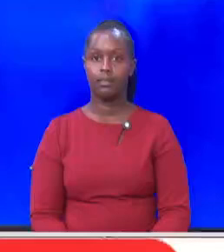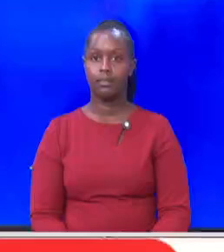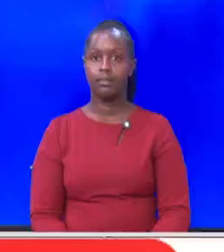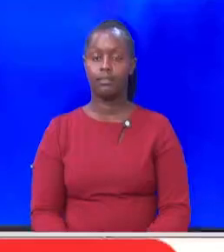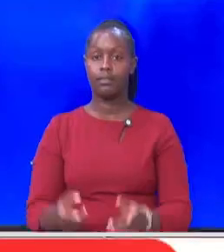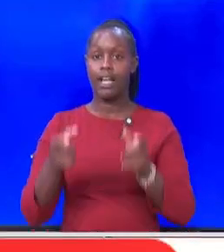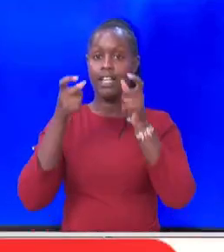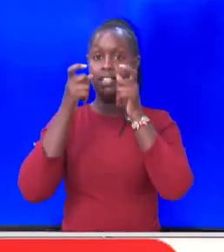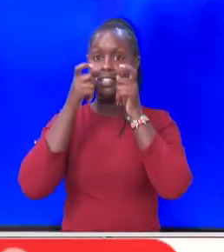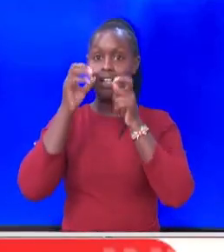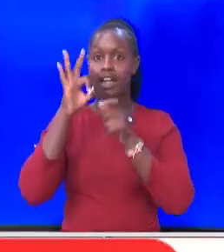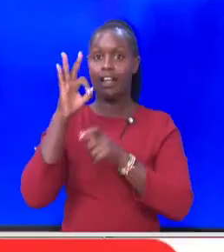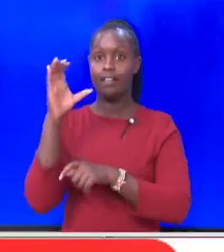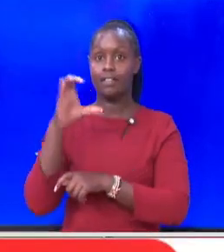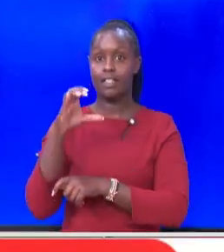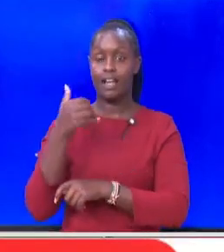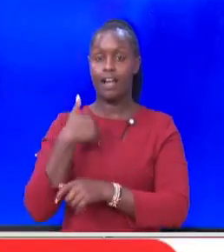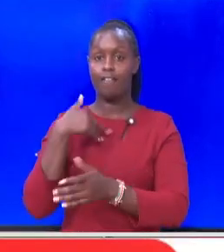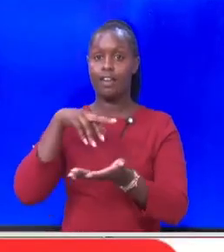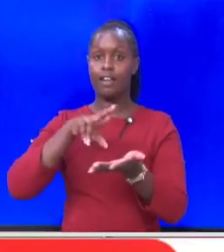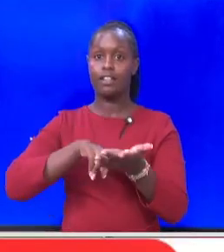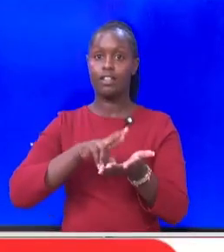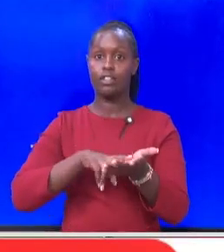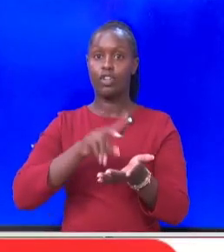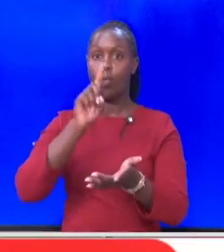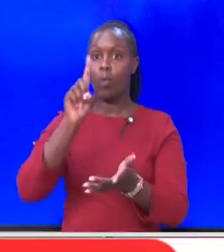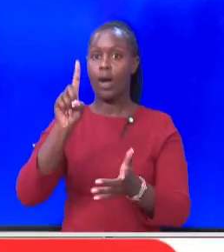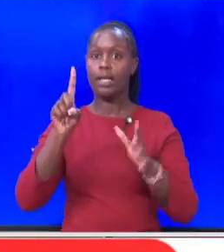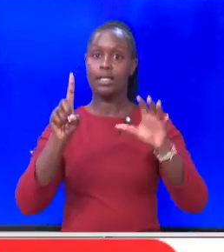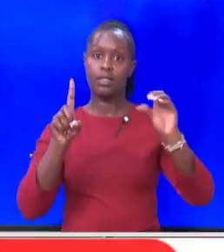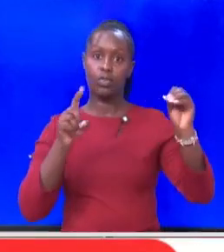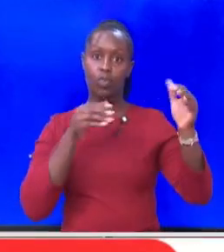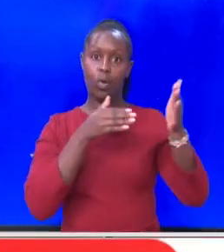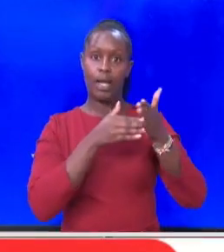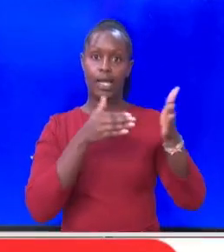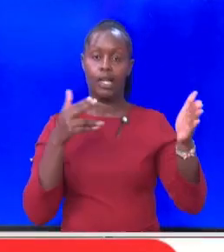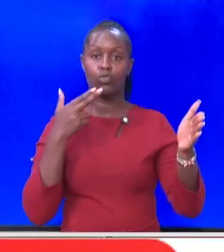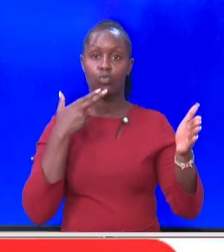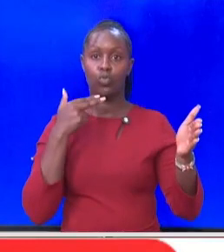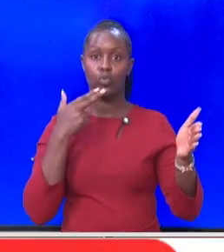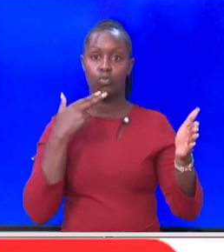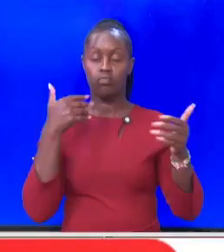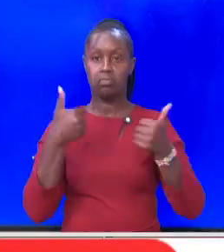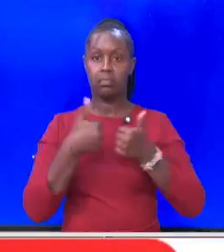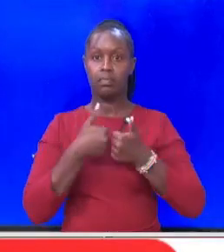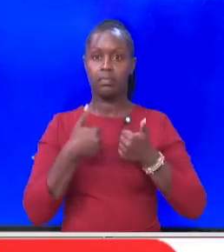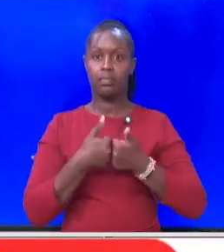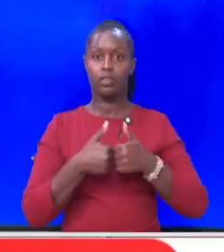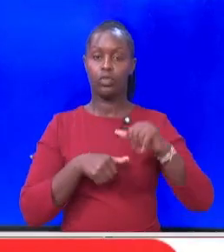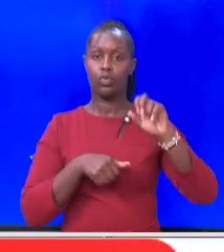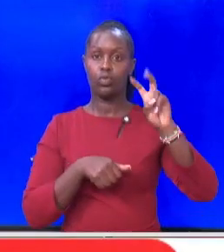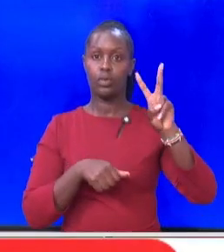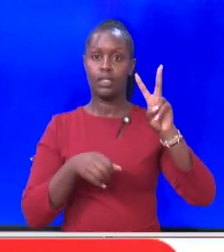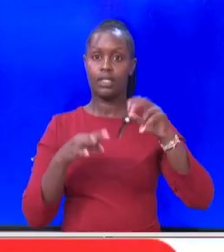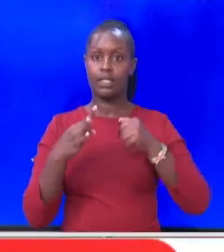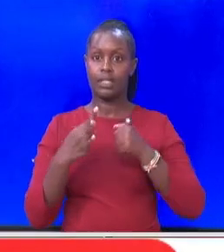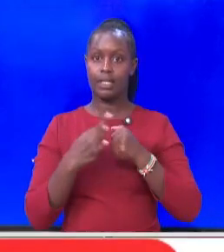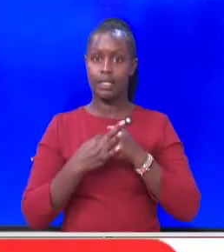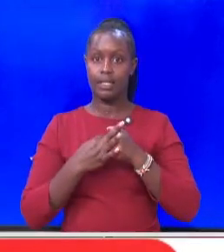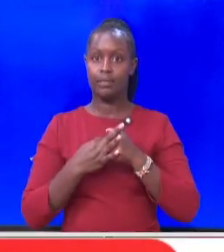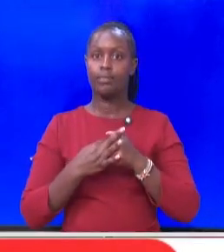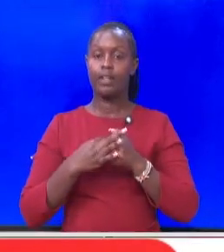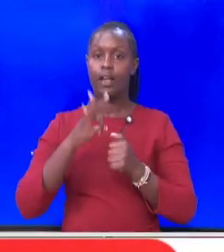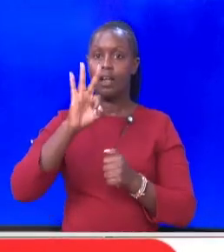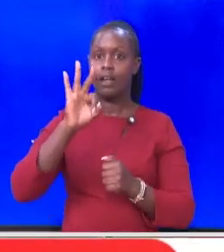Tusker FC have registered a 1-0 victory against Nzoia Sugar in the match day 28 of the Kenya Premier League